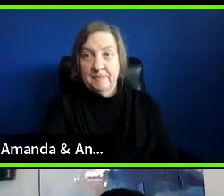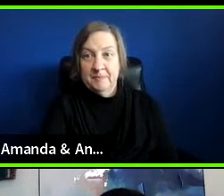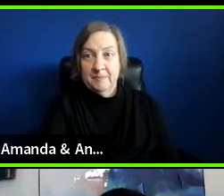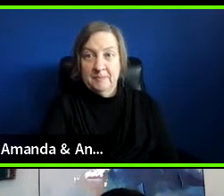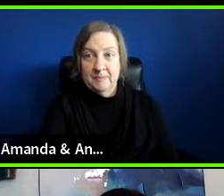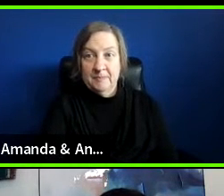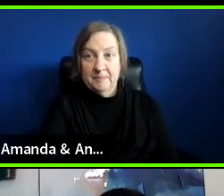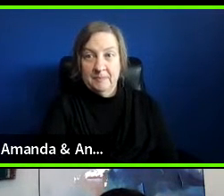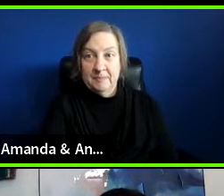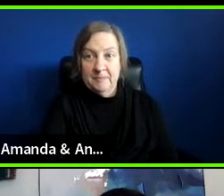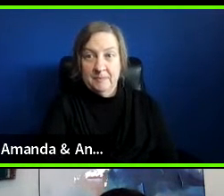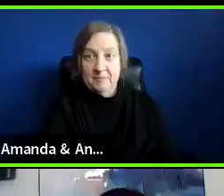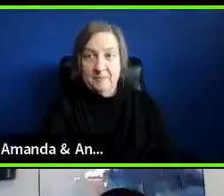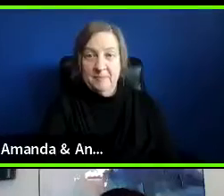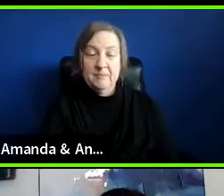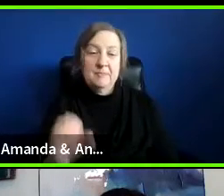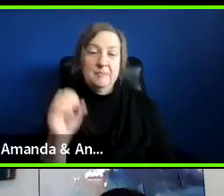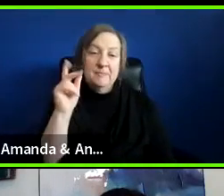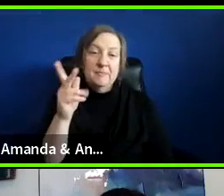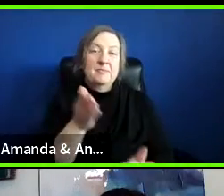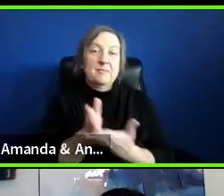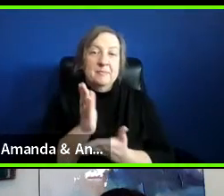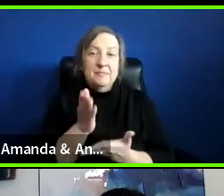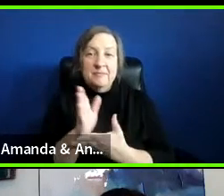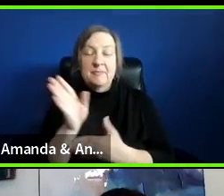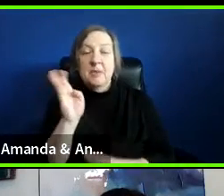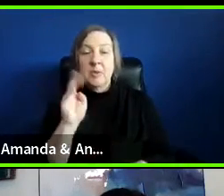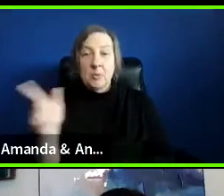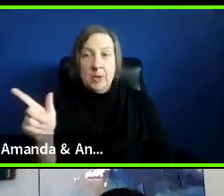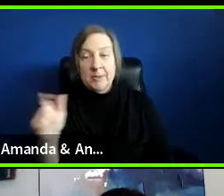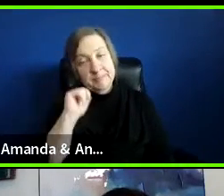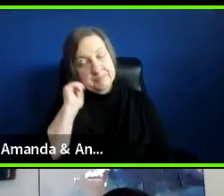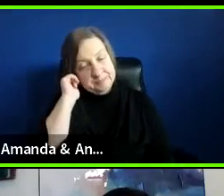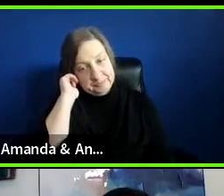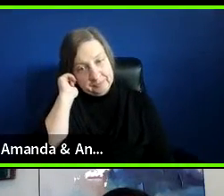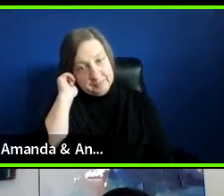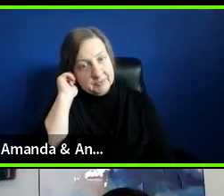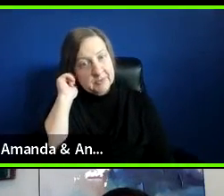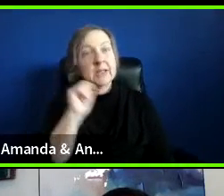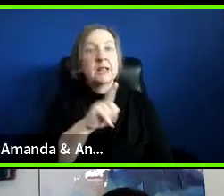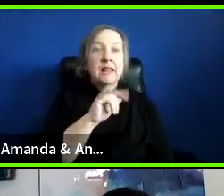Okay. All right, well, Lynn or